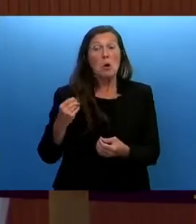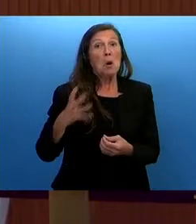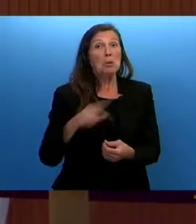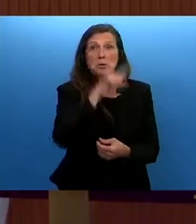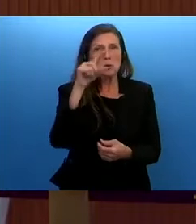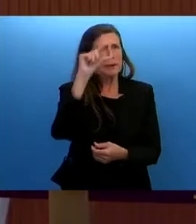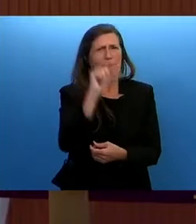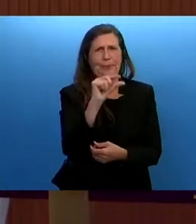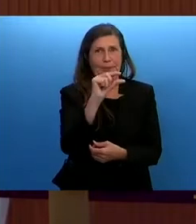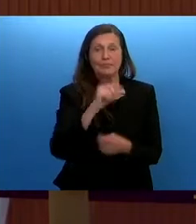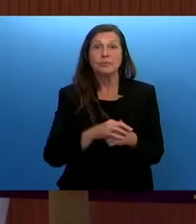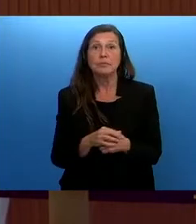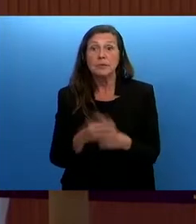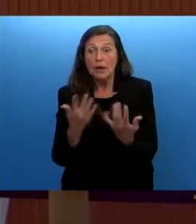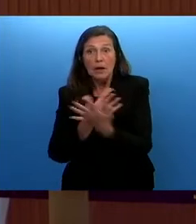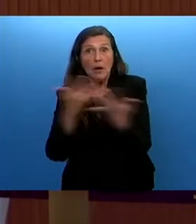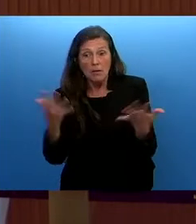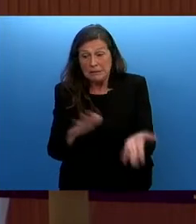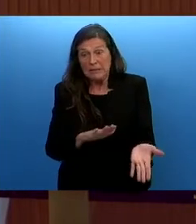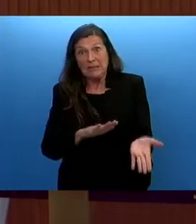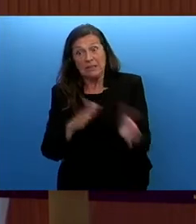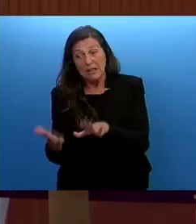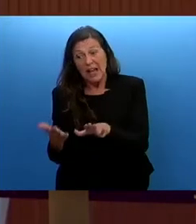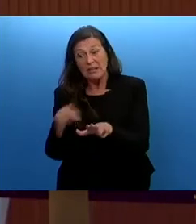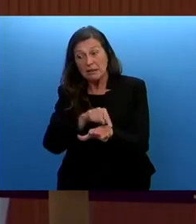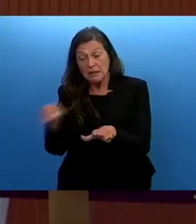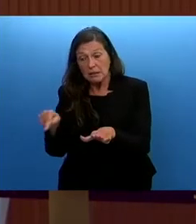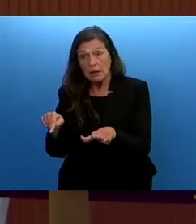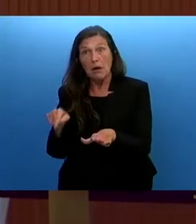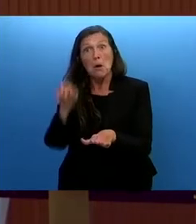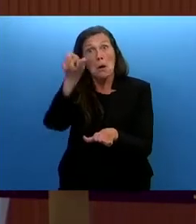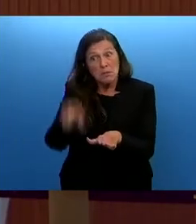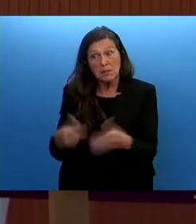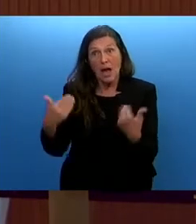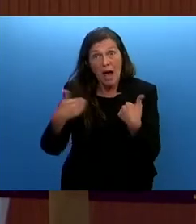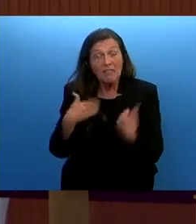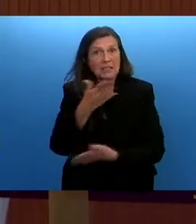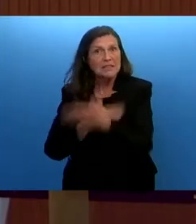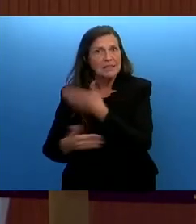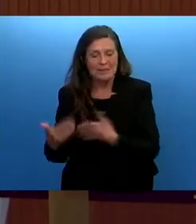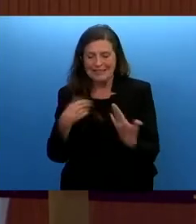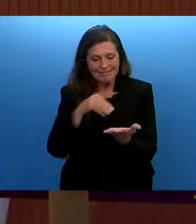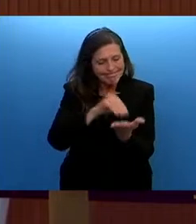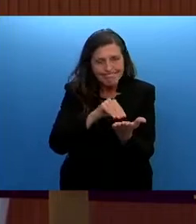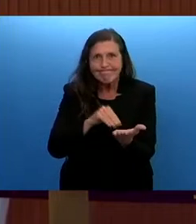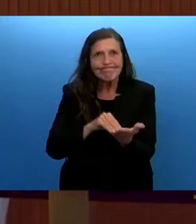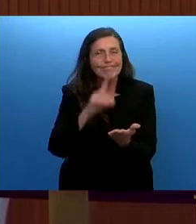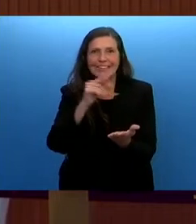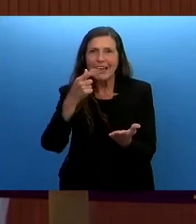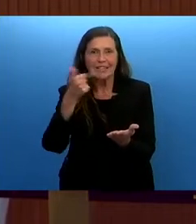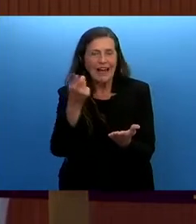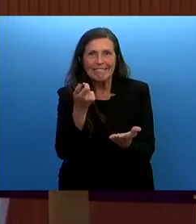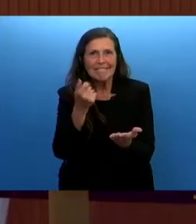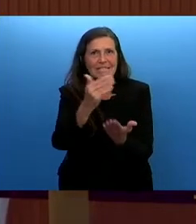how many of those deaths were attributed to persons living with some form of disability, particularly those with